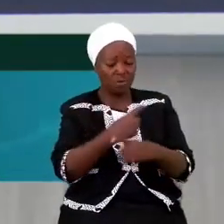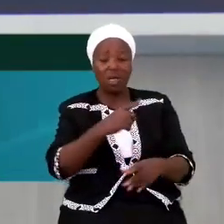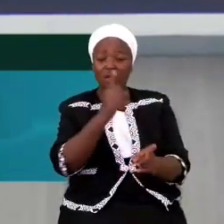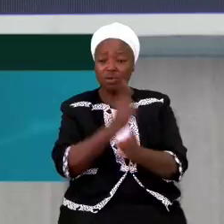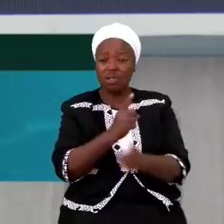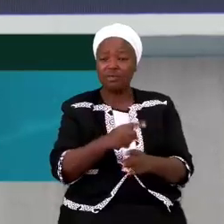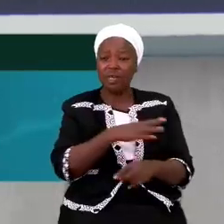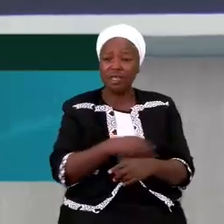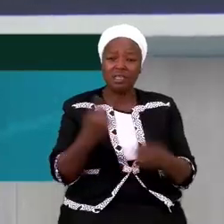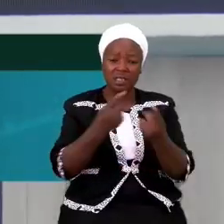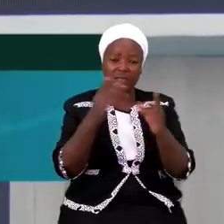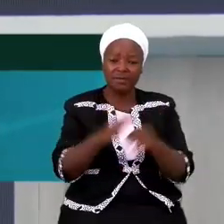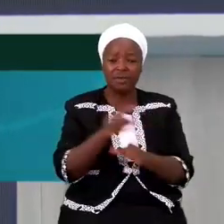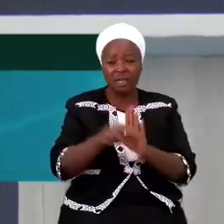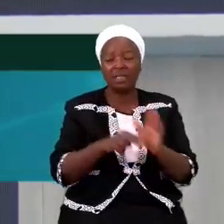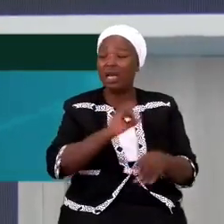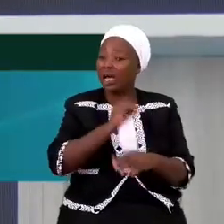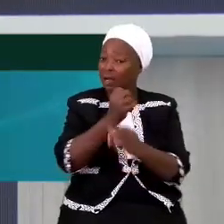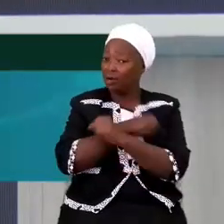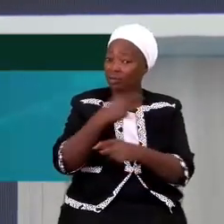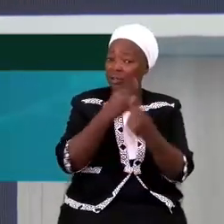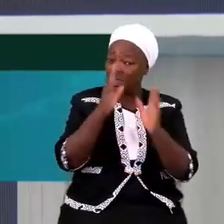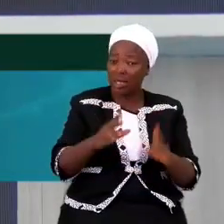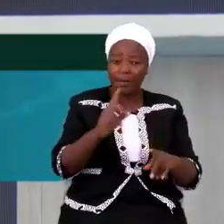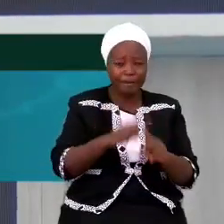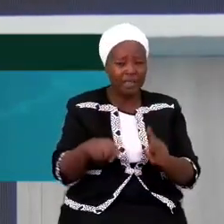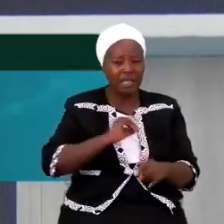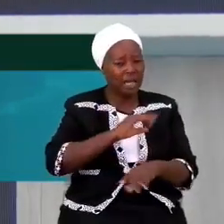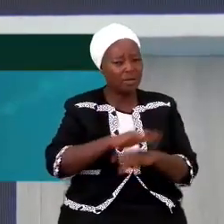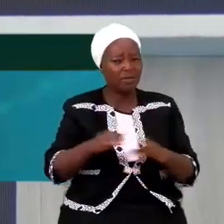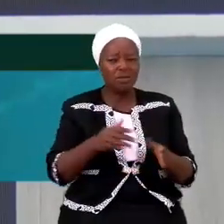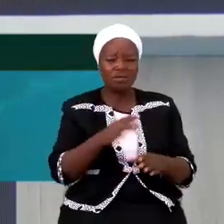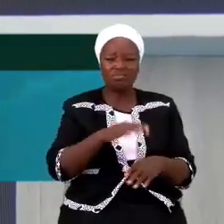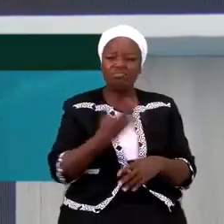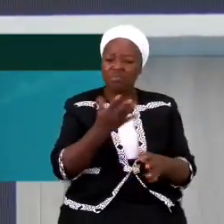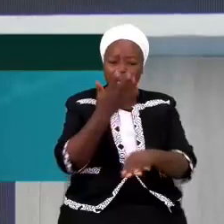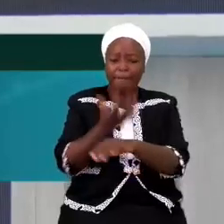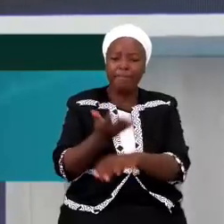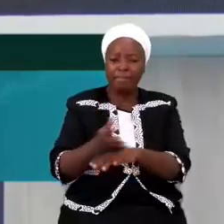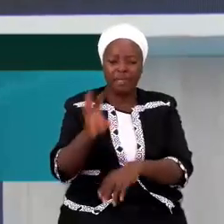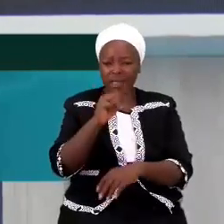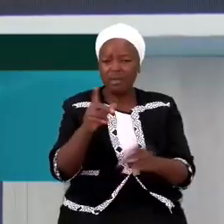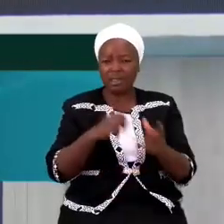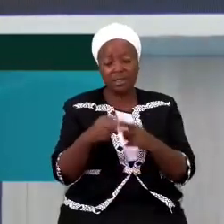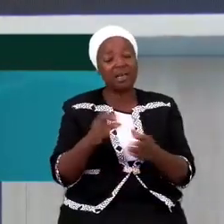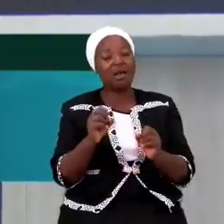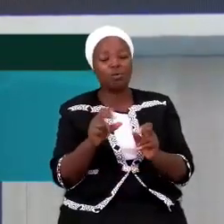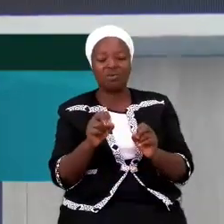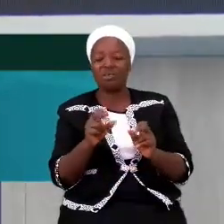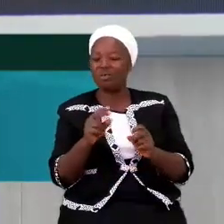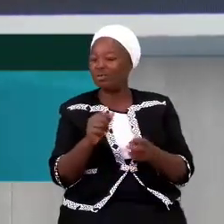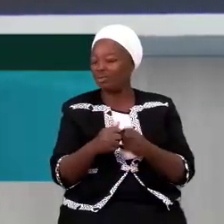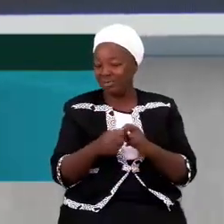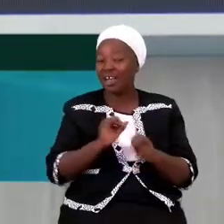I don't say that that's right. That's right. I know you're weak. I know you're sinful. I know you have bad habits. All the same, go ahead. I love you still.